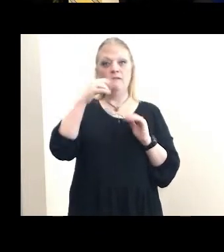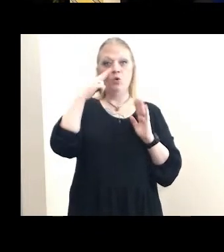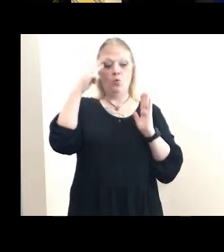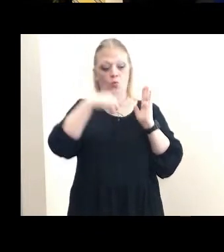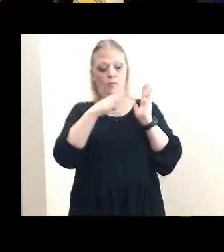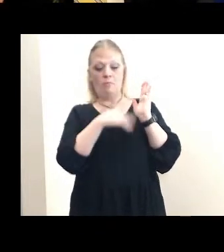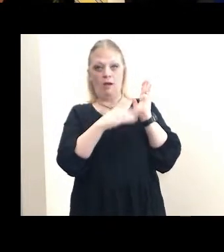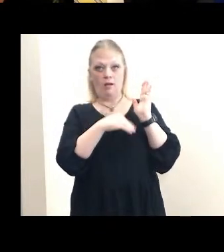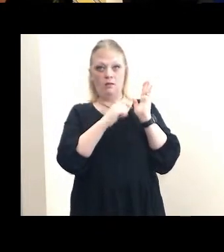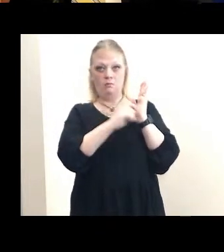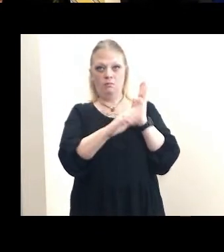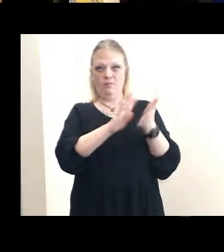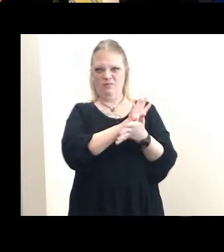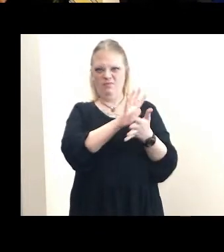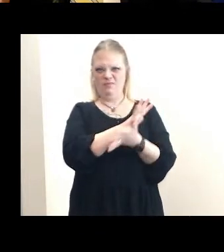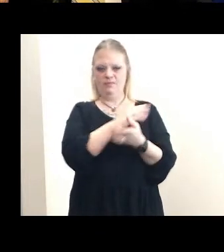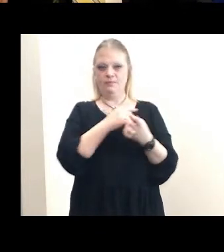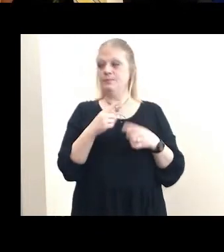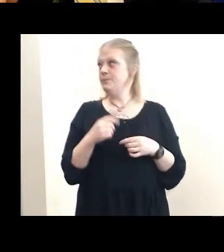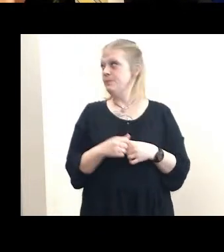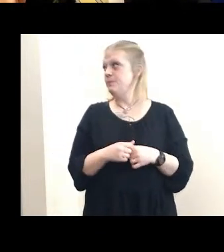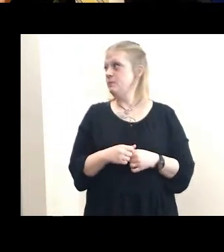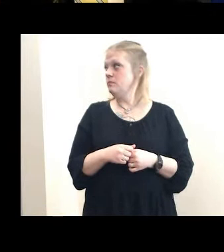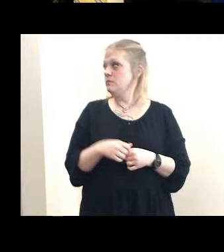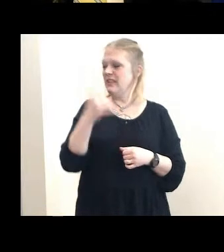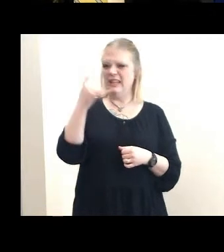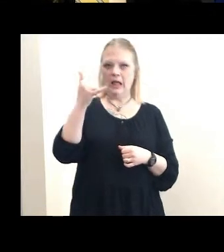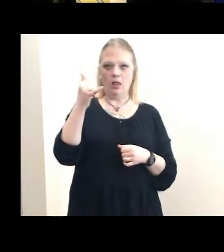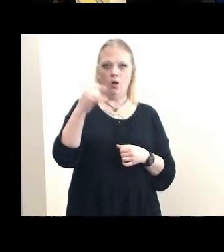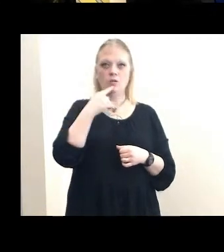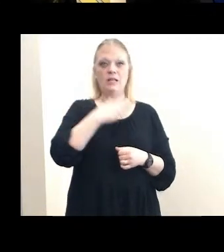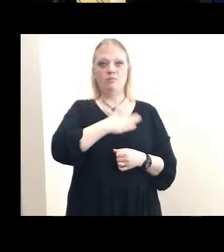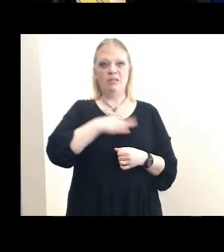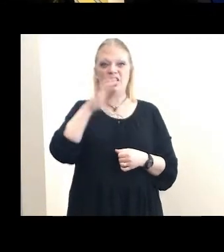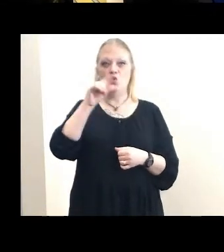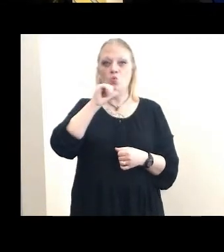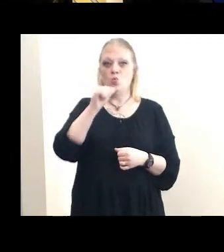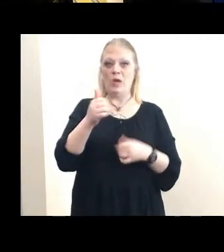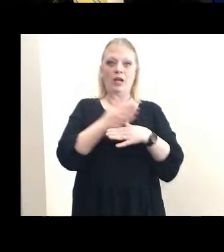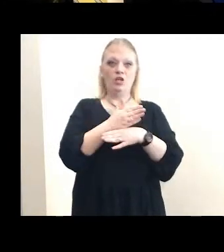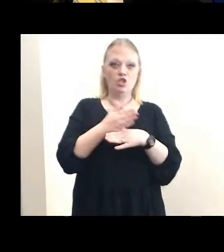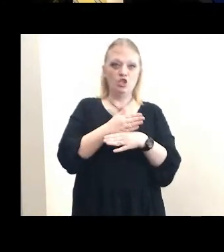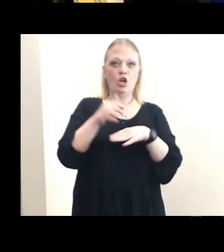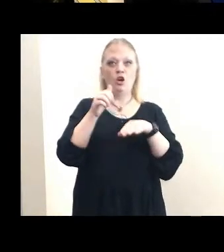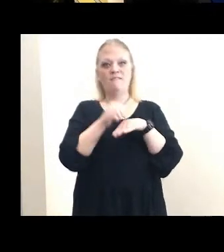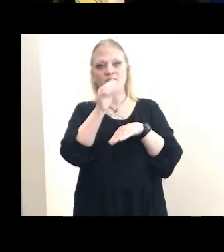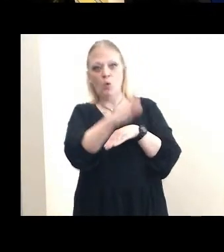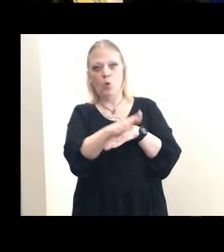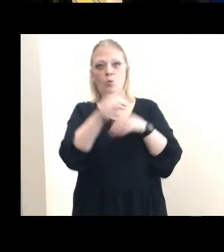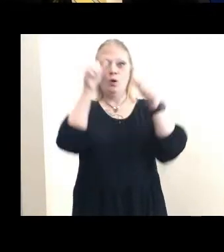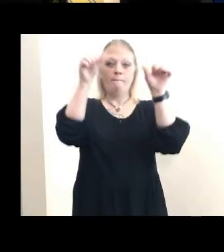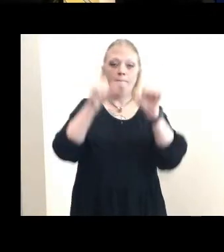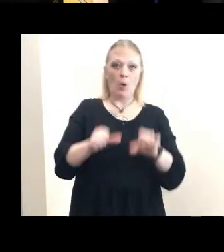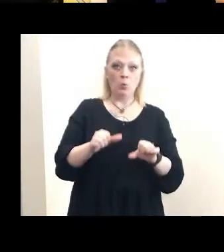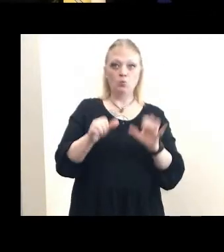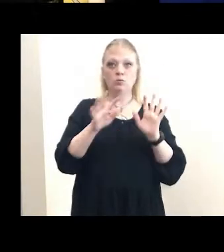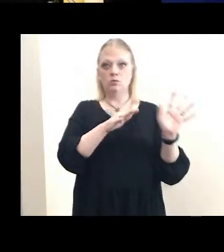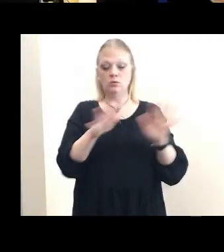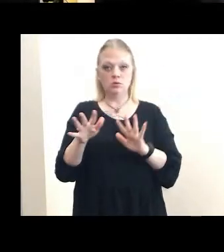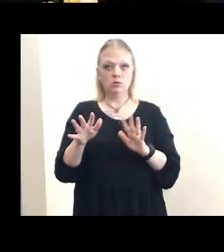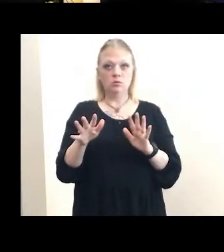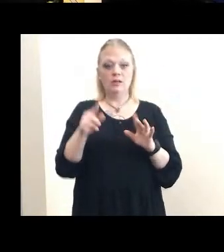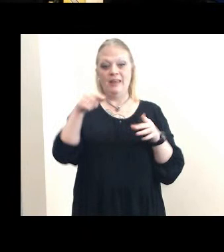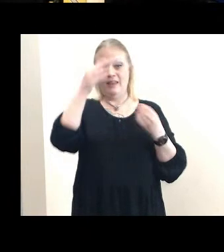or this page, it does note, please do not share, forward, or post these links. The information is